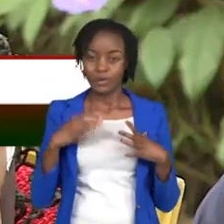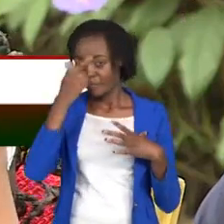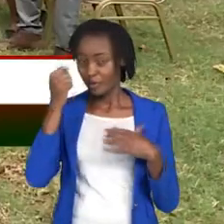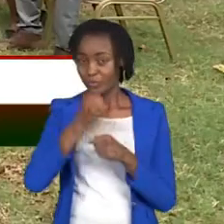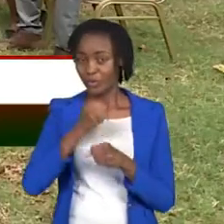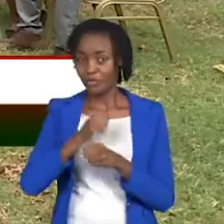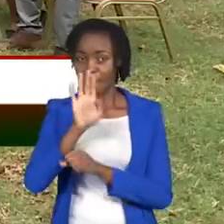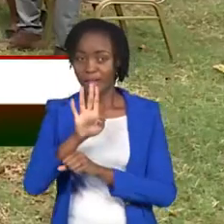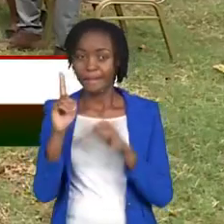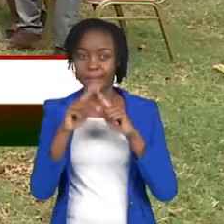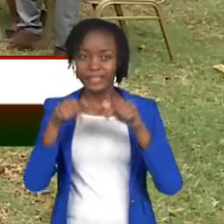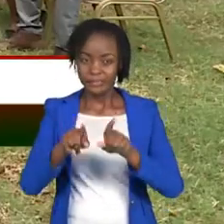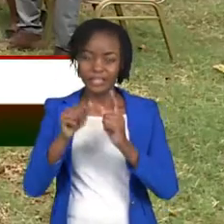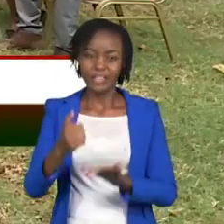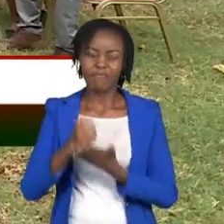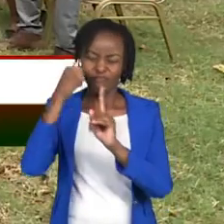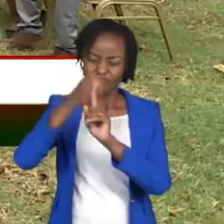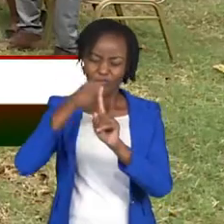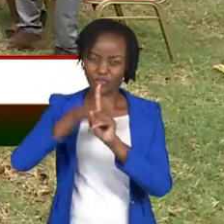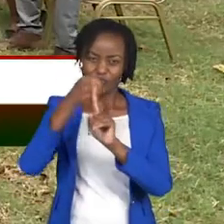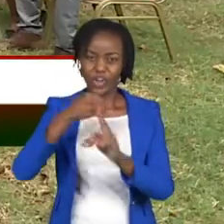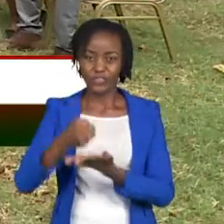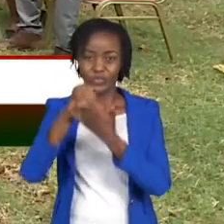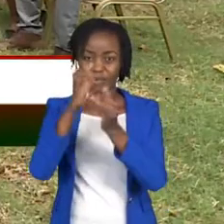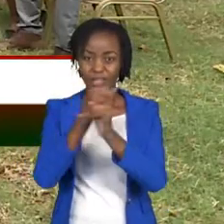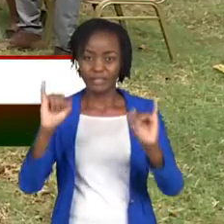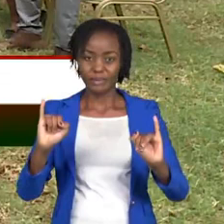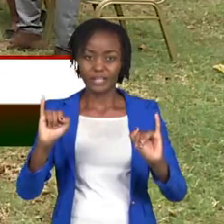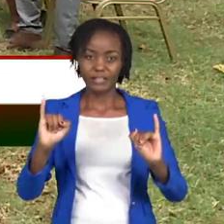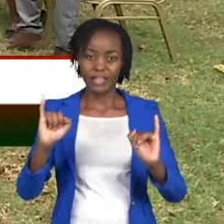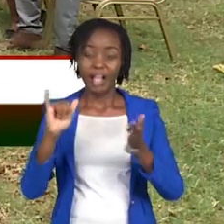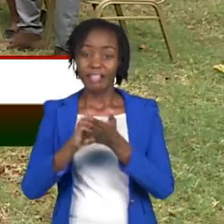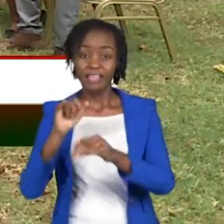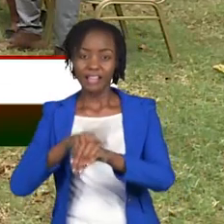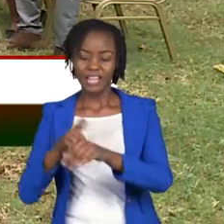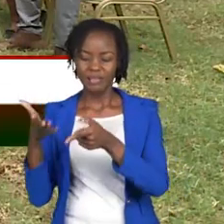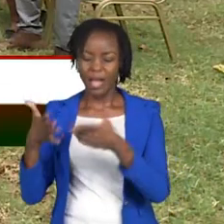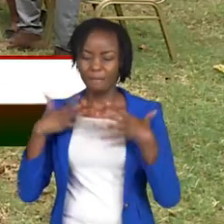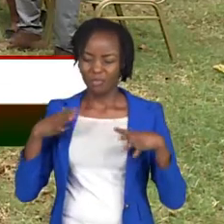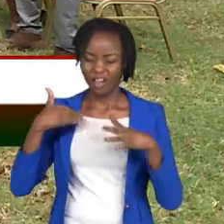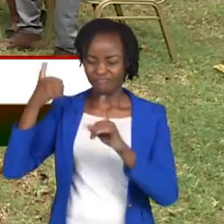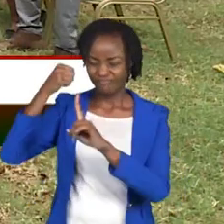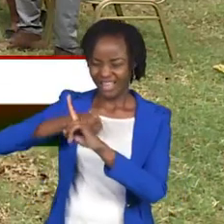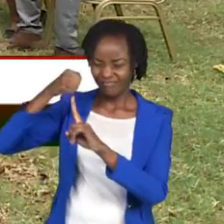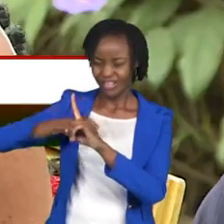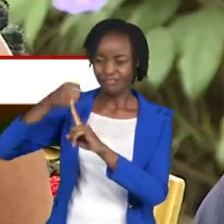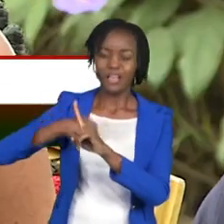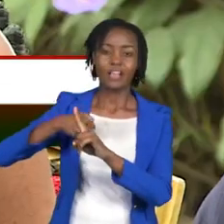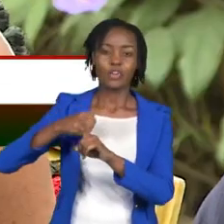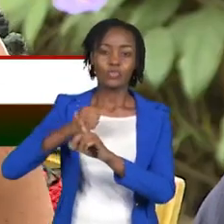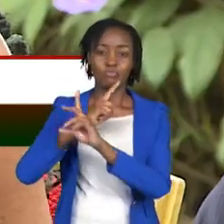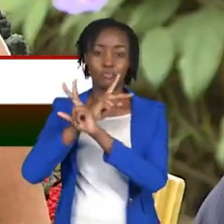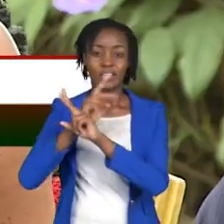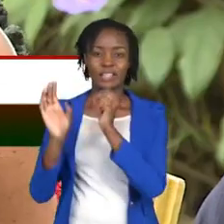fighting for us to gain independence, not just Kenyatta, but the team that worked at that time for us to gain independence, it's because they loved our